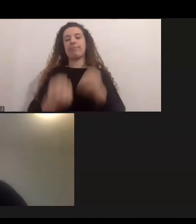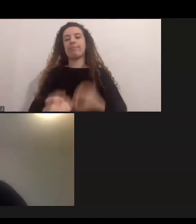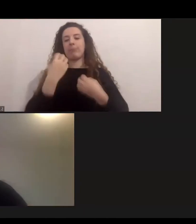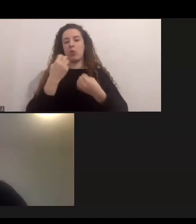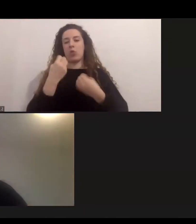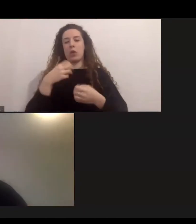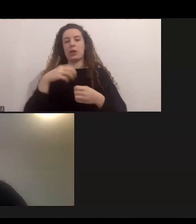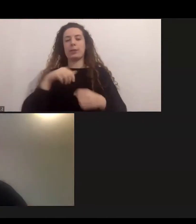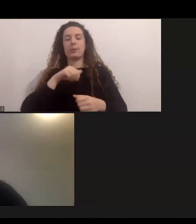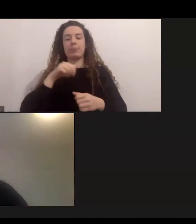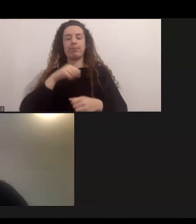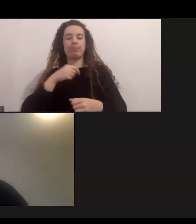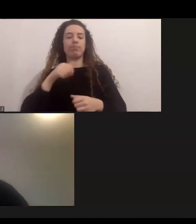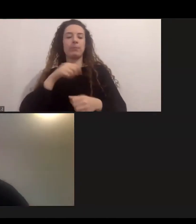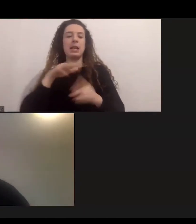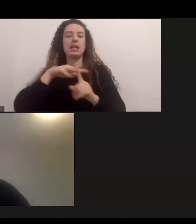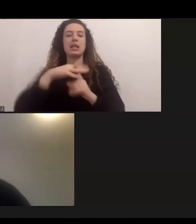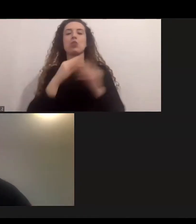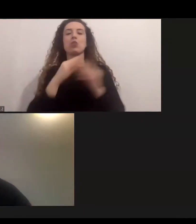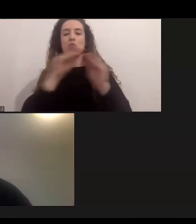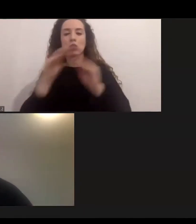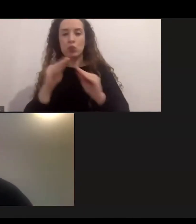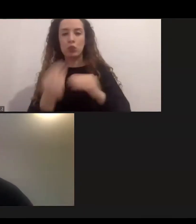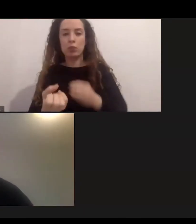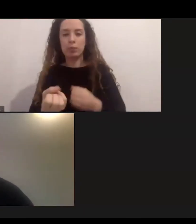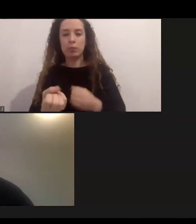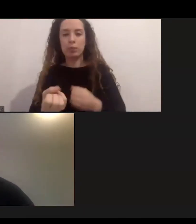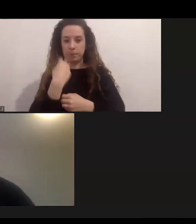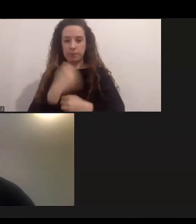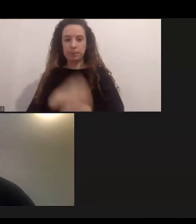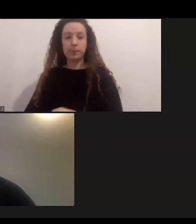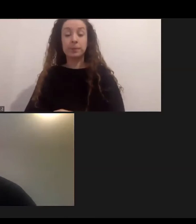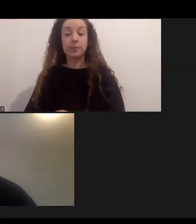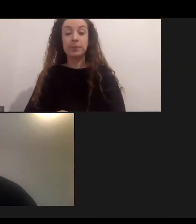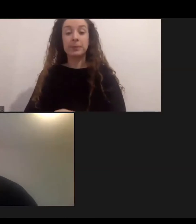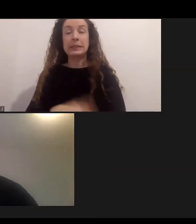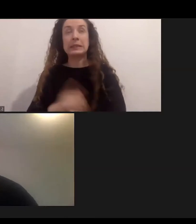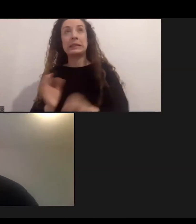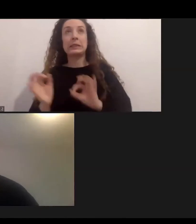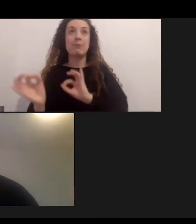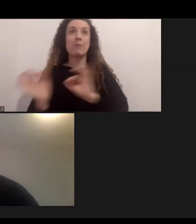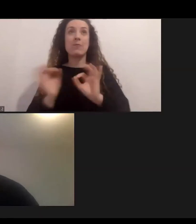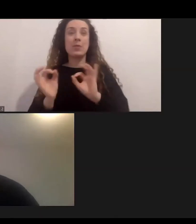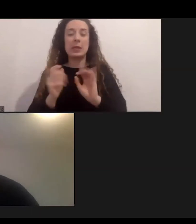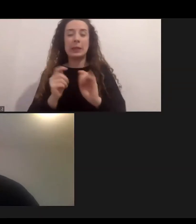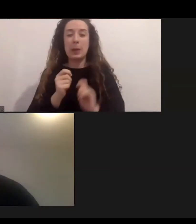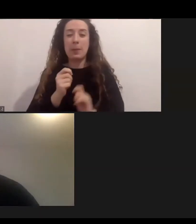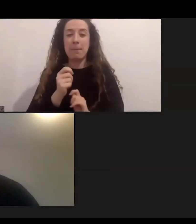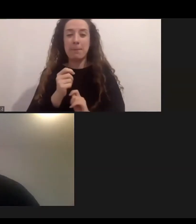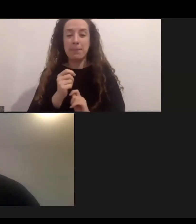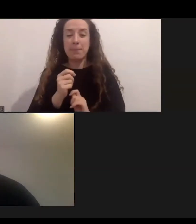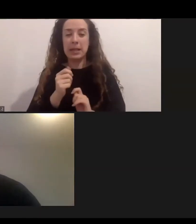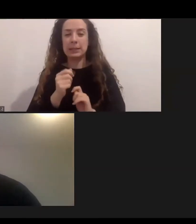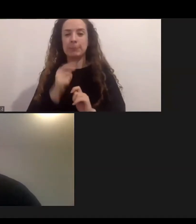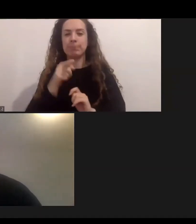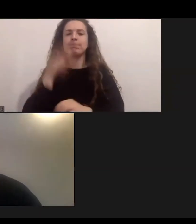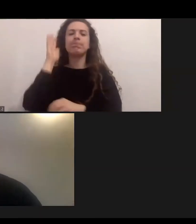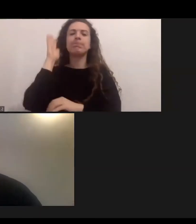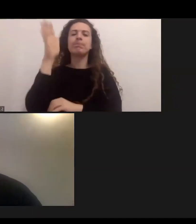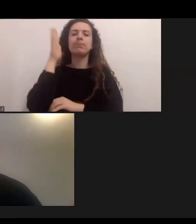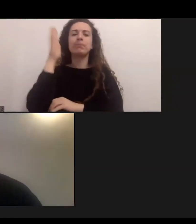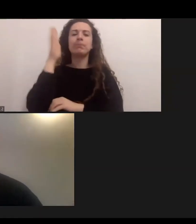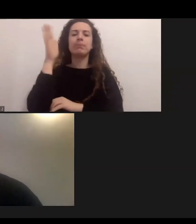So definitely I like being part of such a great community at Masaryk University. Mm-hmm.